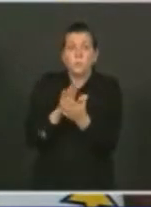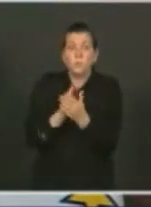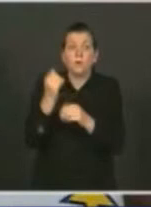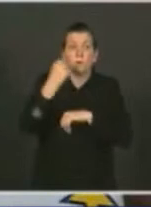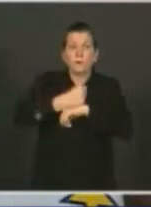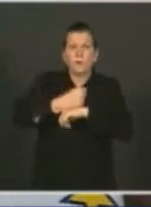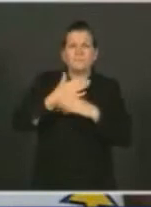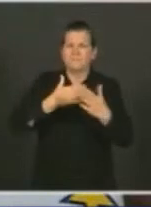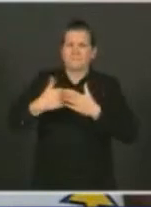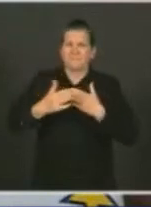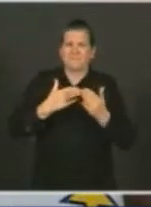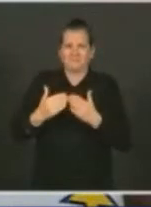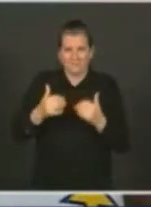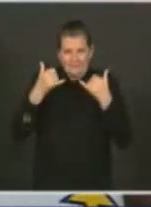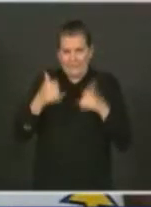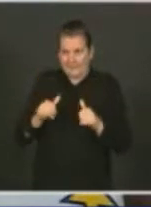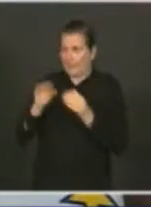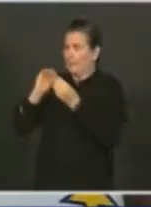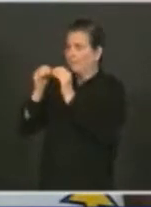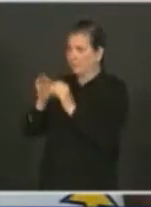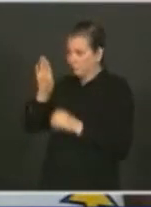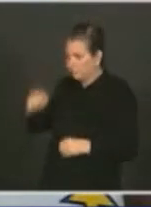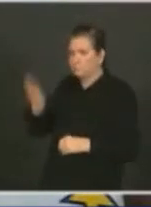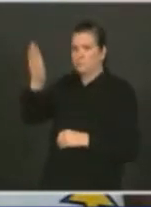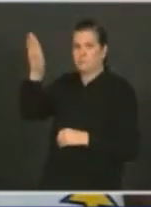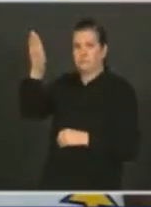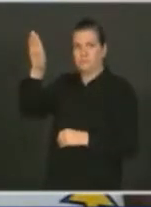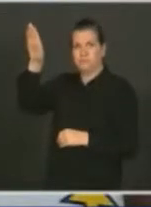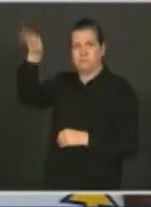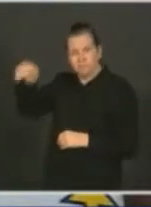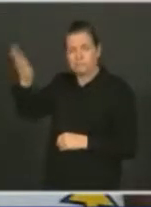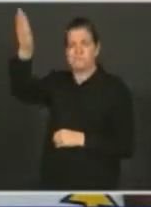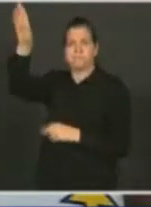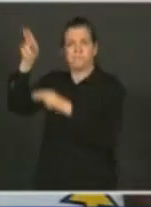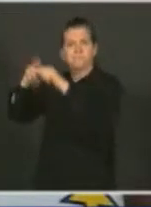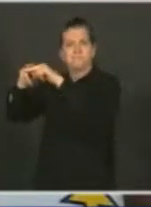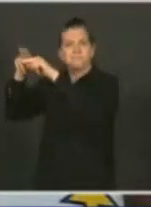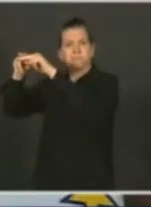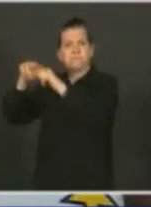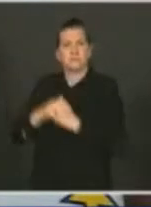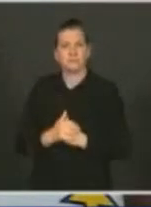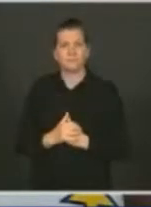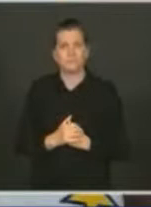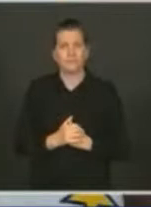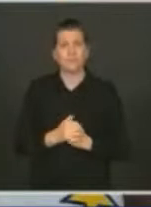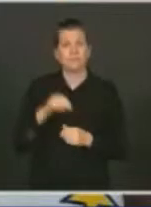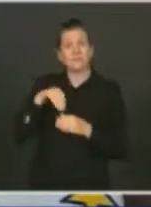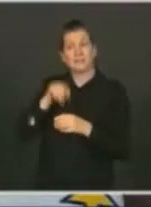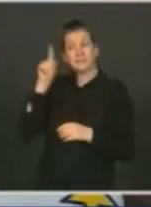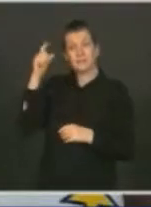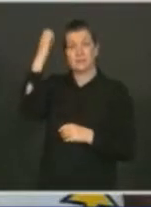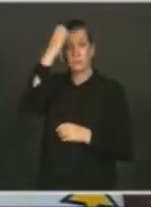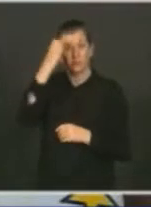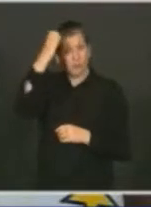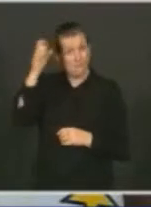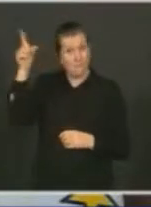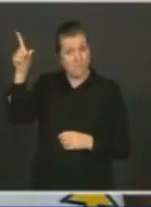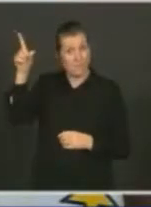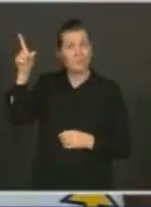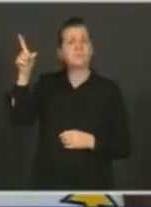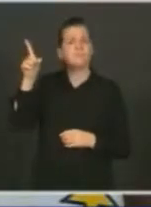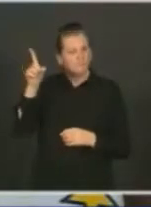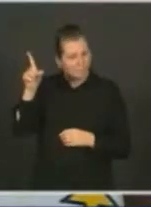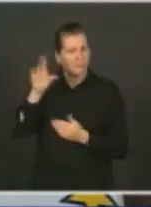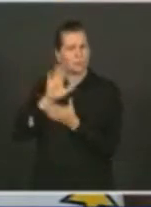6 weeks ago, 6 months ago, or haven't opened at all. And in Europe, they're generally keeping schools